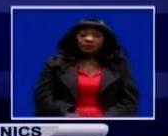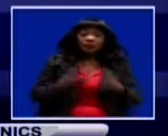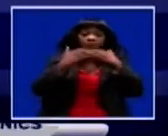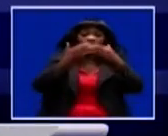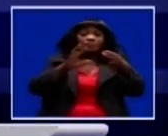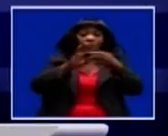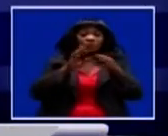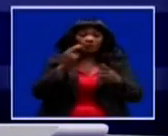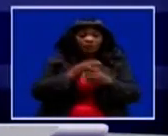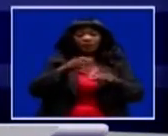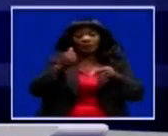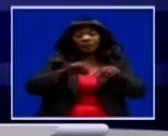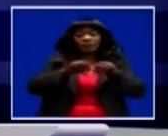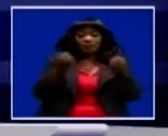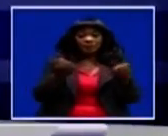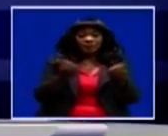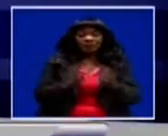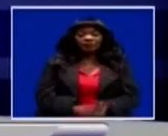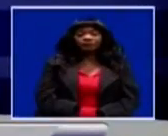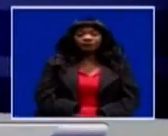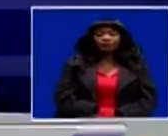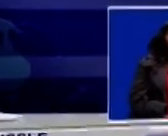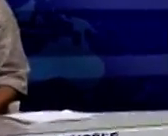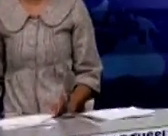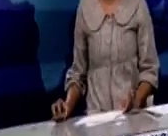staying with us. We take another commercial break. Keep watching.